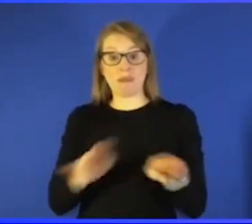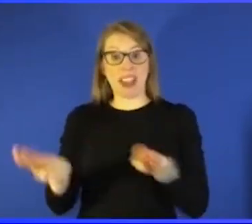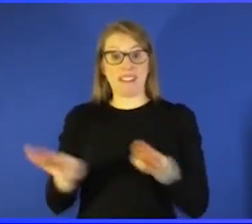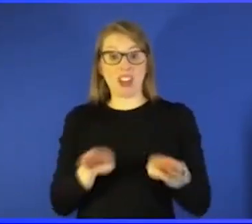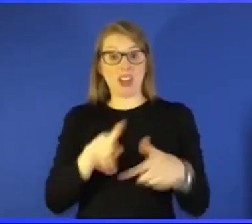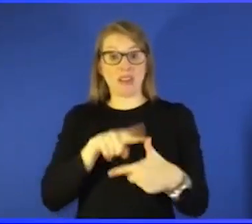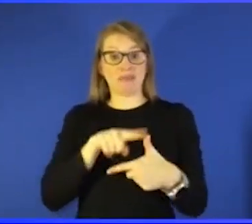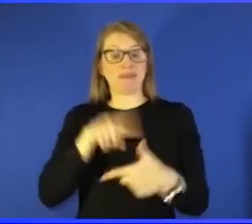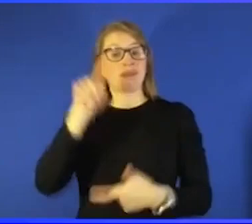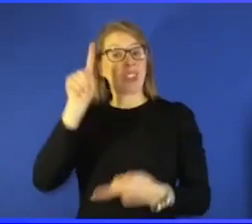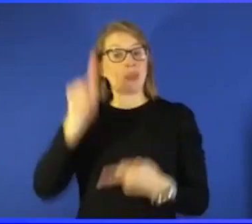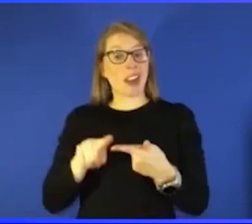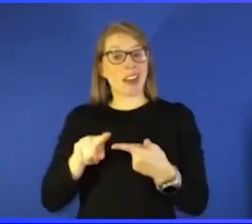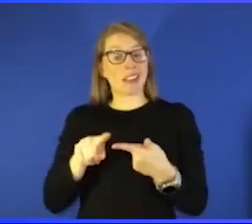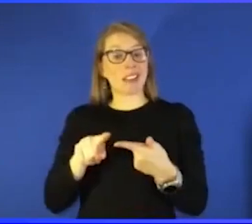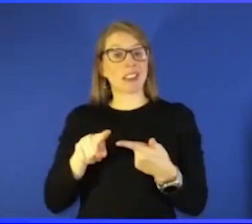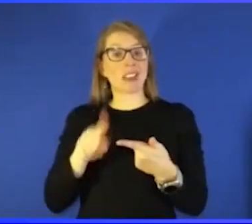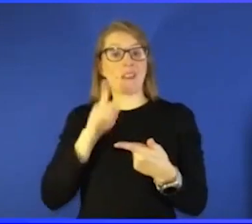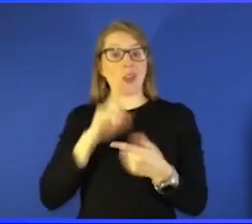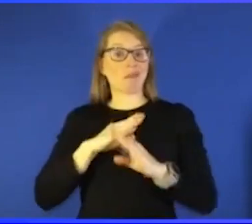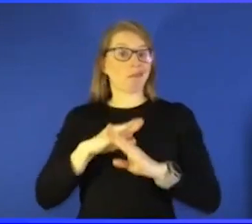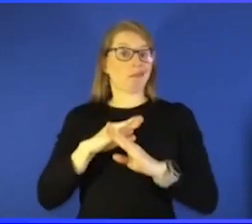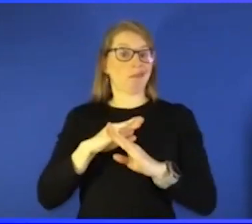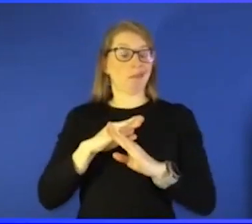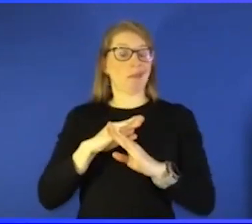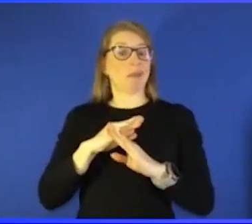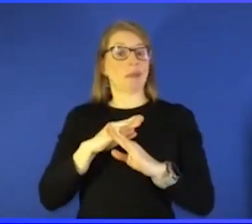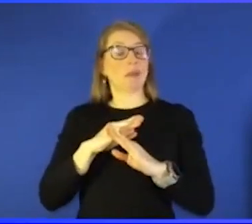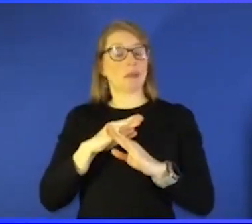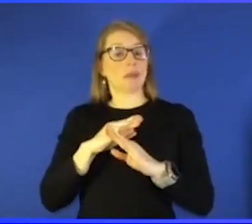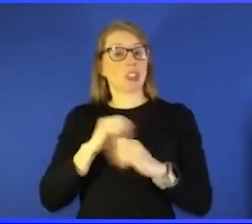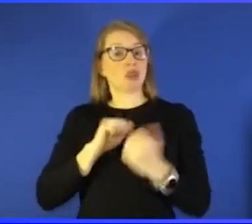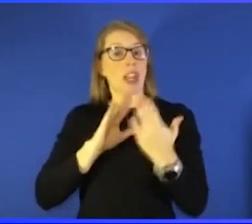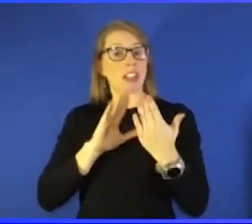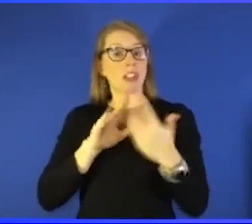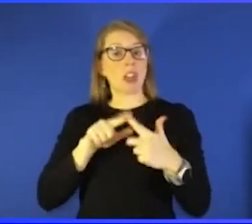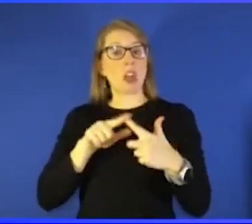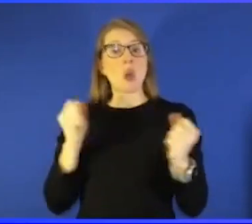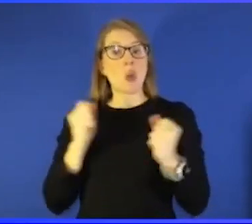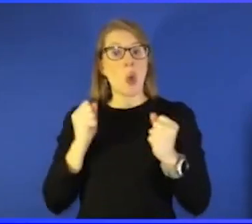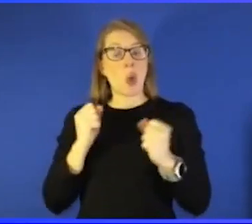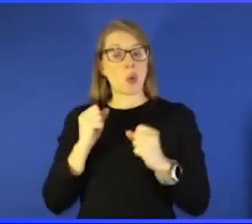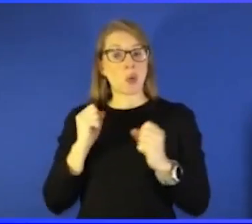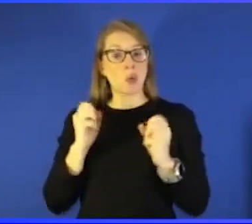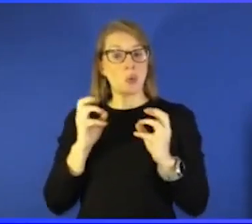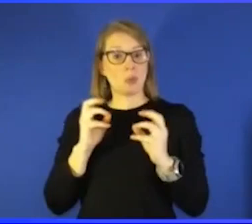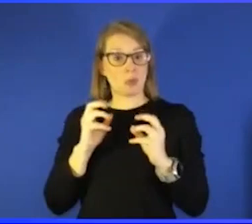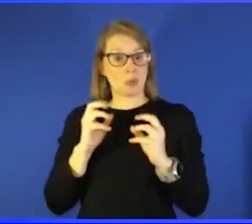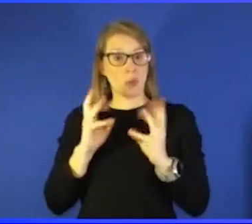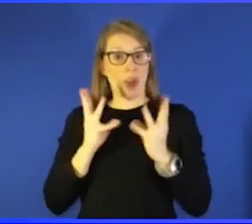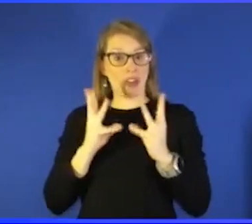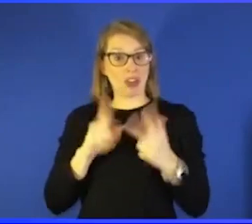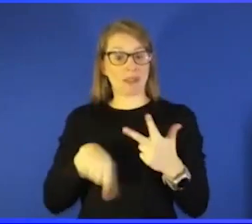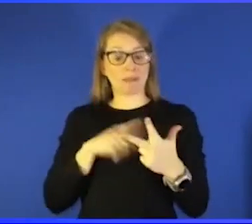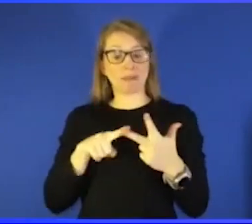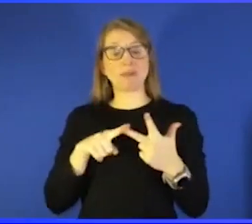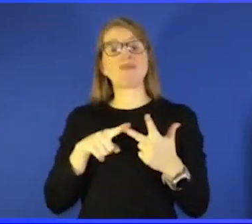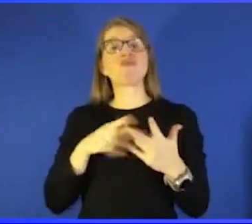those mitigation strategies and those restrictions. It is the cold weather. It is also the gathering